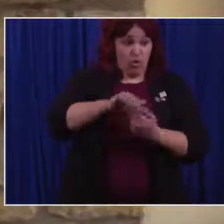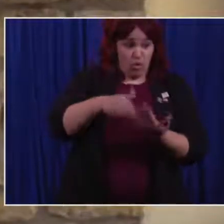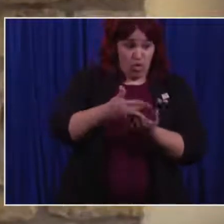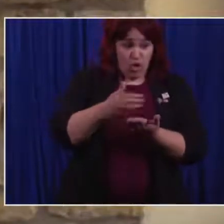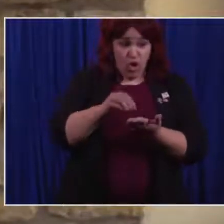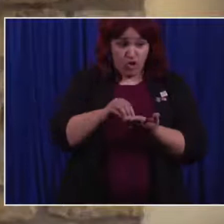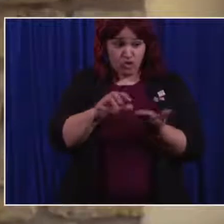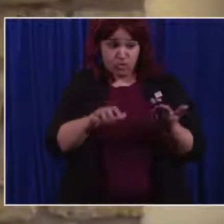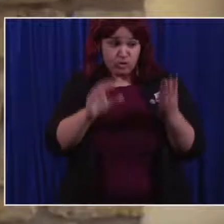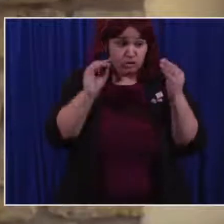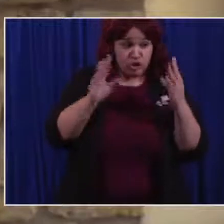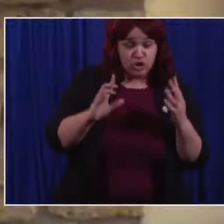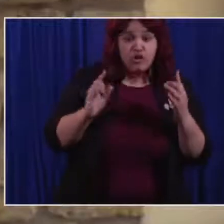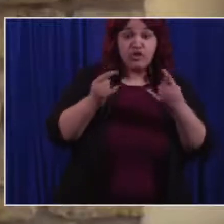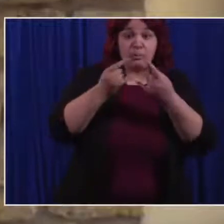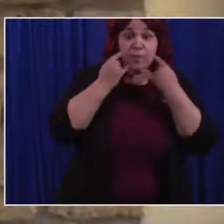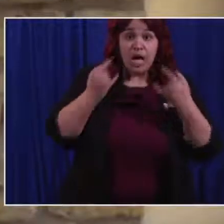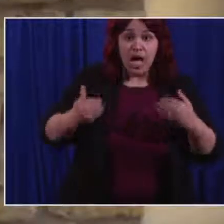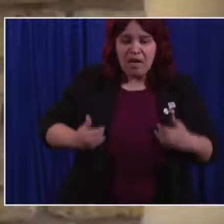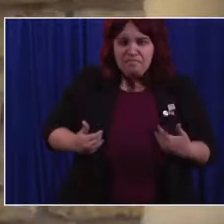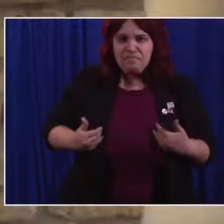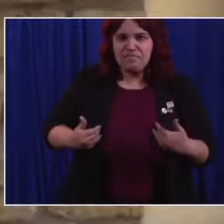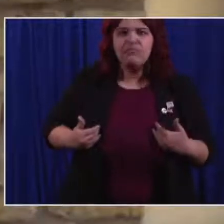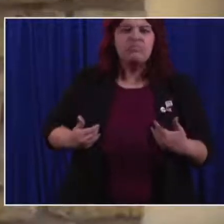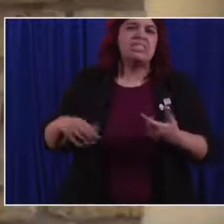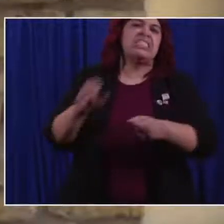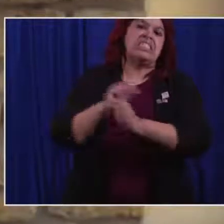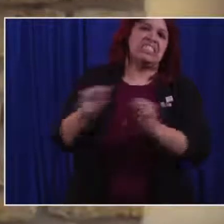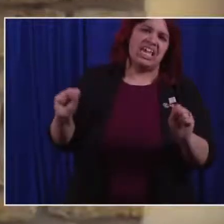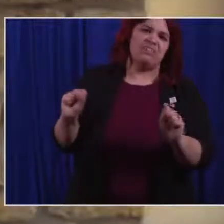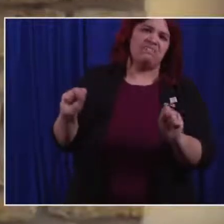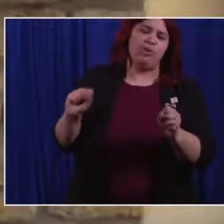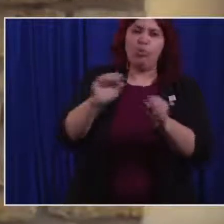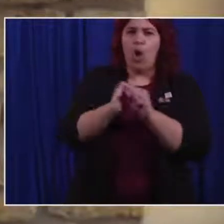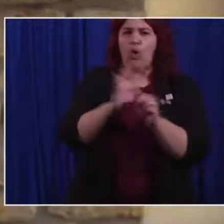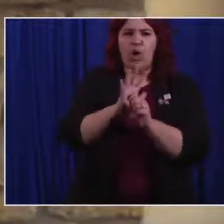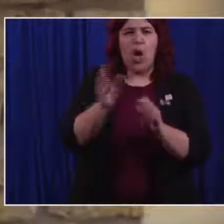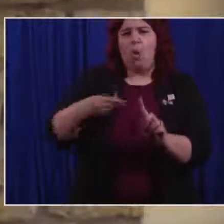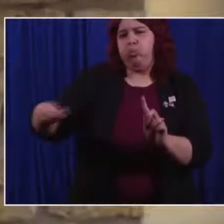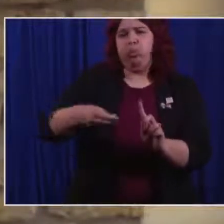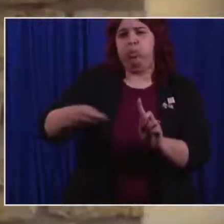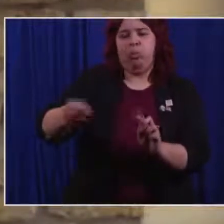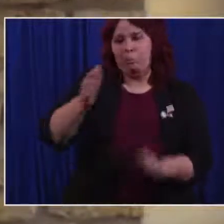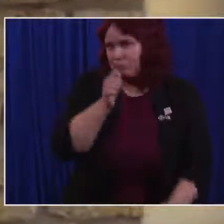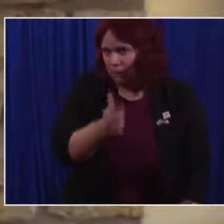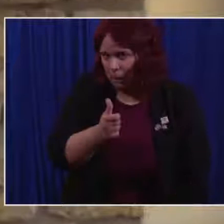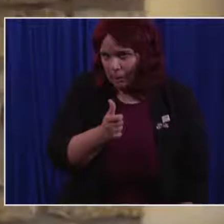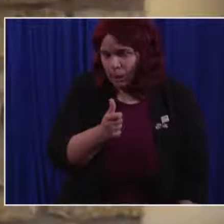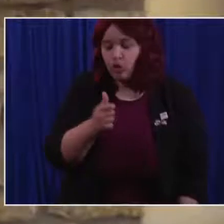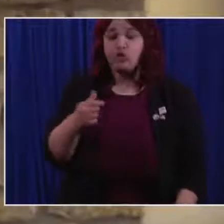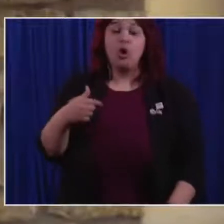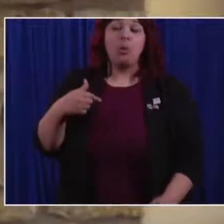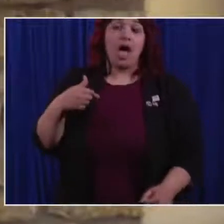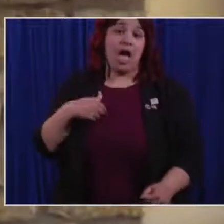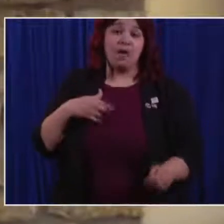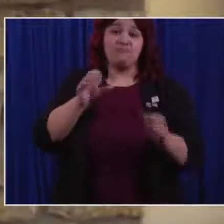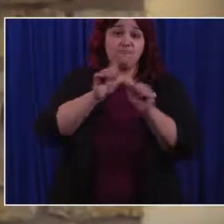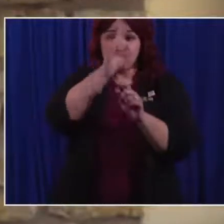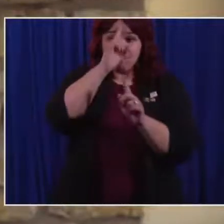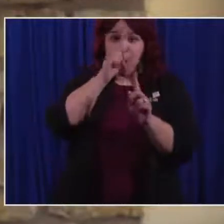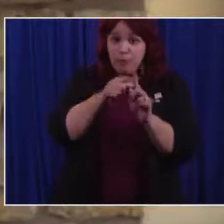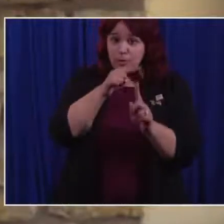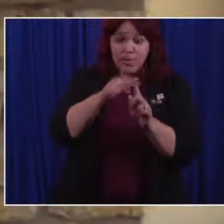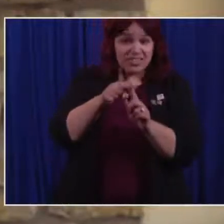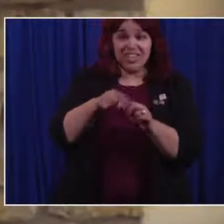coming together are very important. And so I'm optimistic. I'm optimistic that these kids will get back in school.